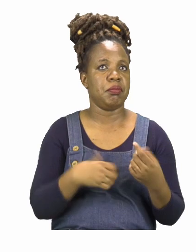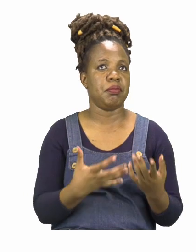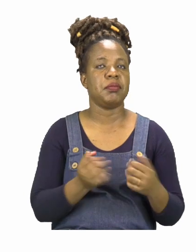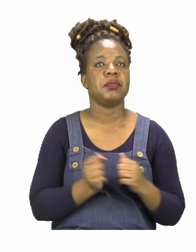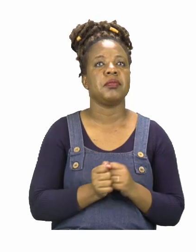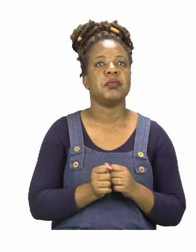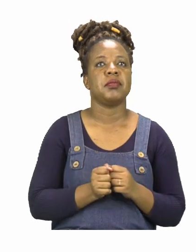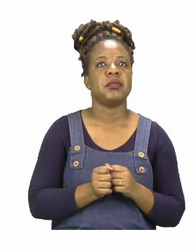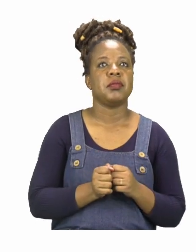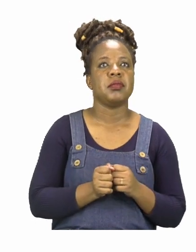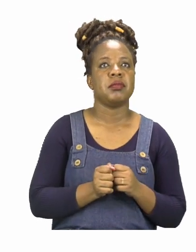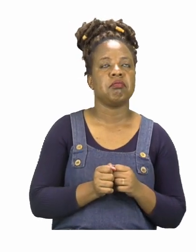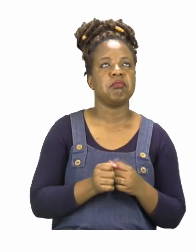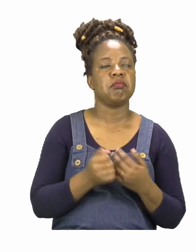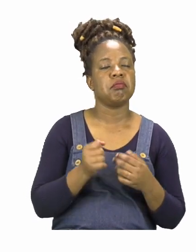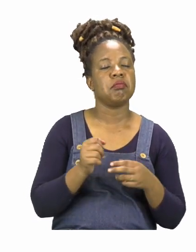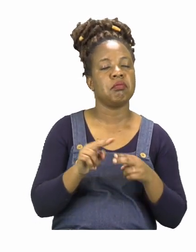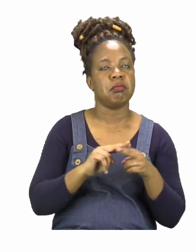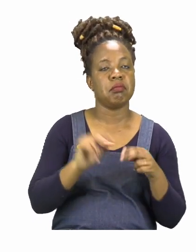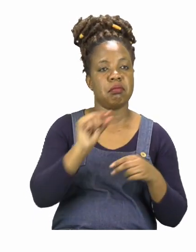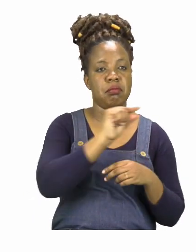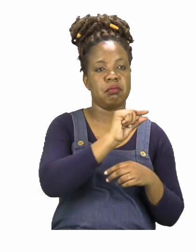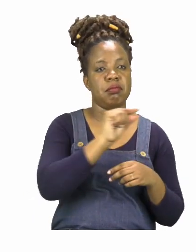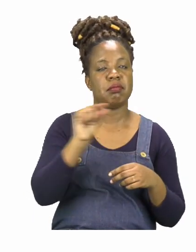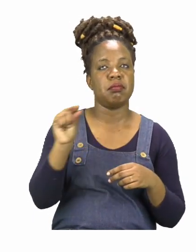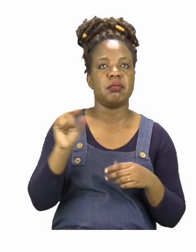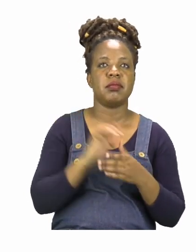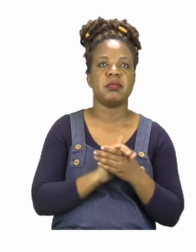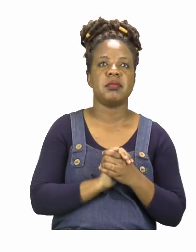We can use the word treat in a sentence that says,